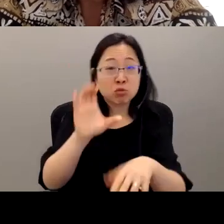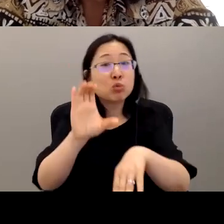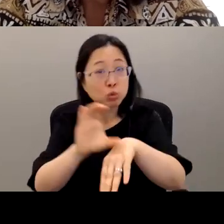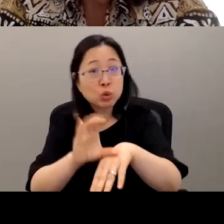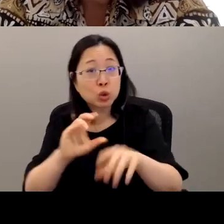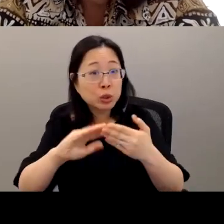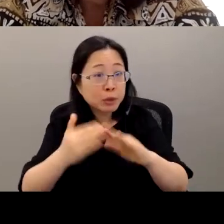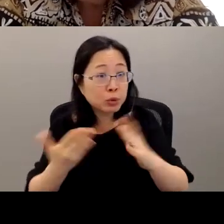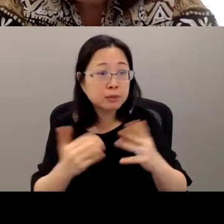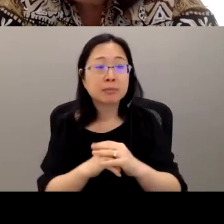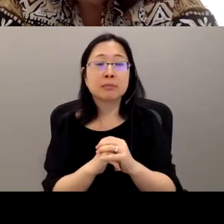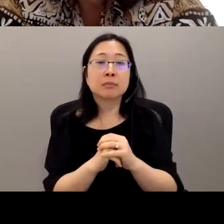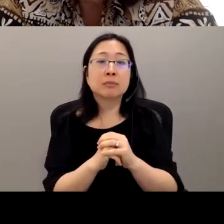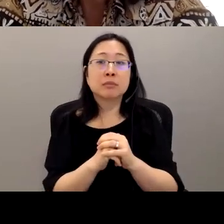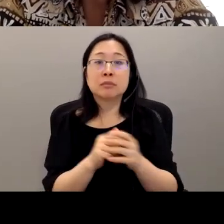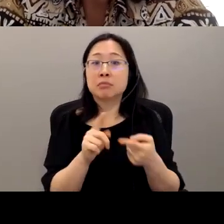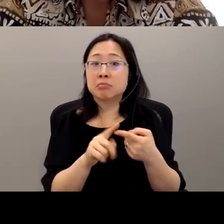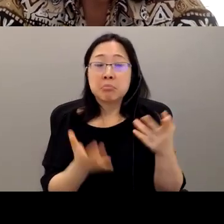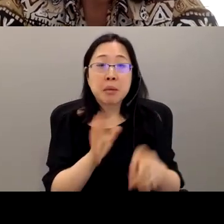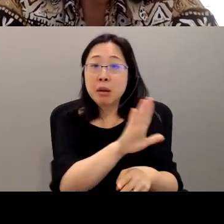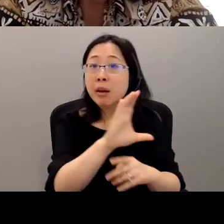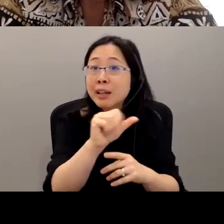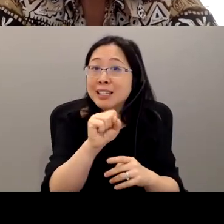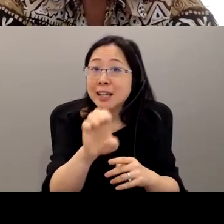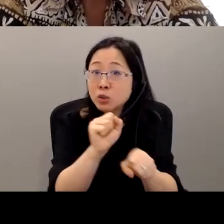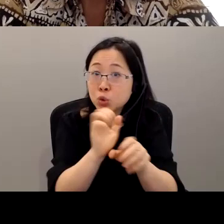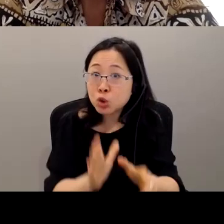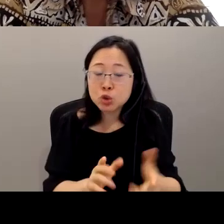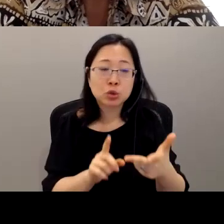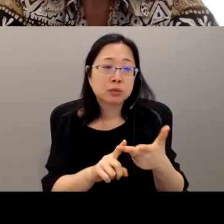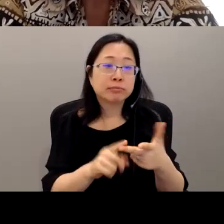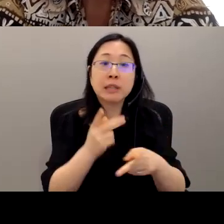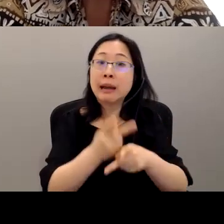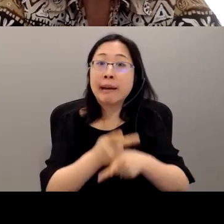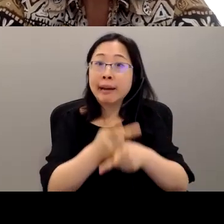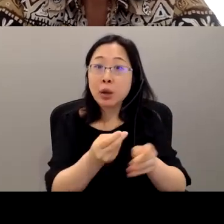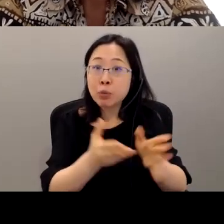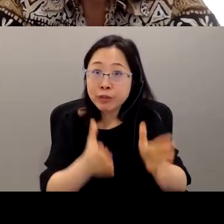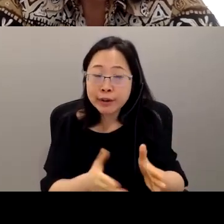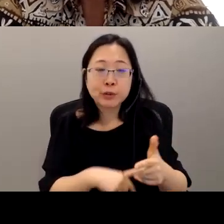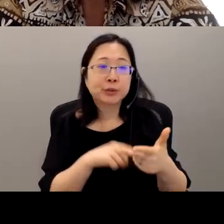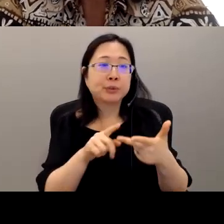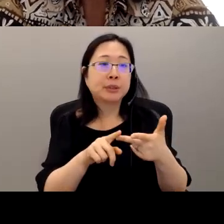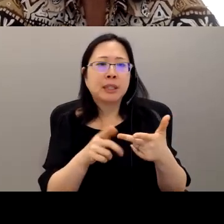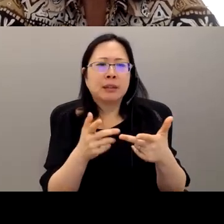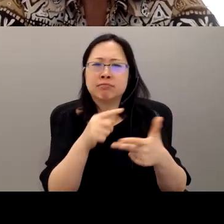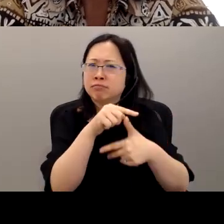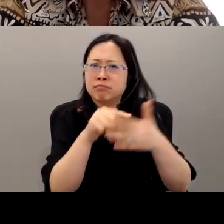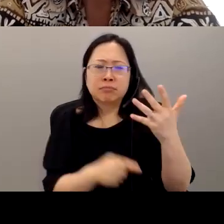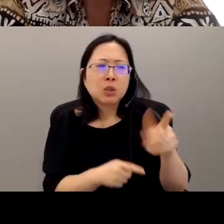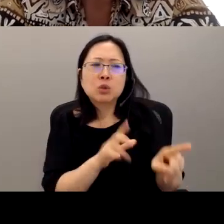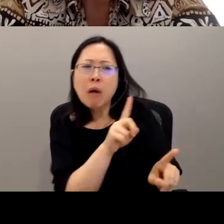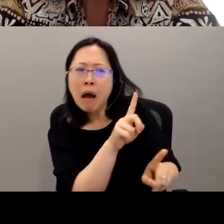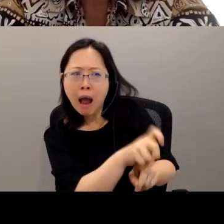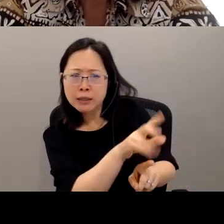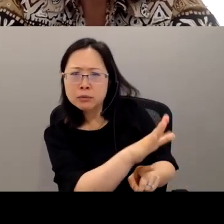be a caseworker or a caregiver or someone that is important to them in